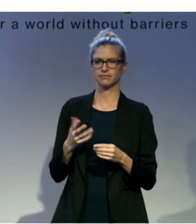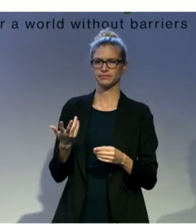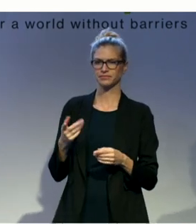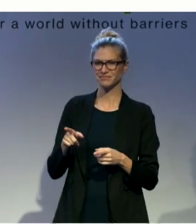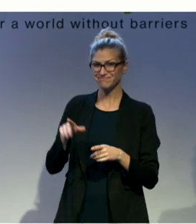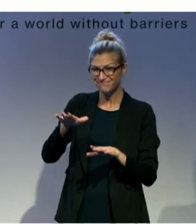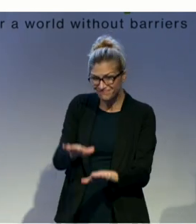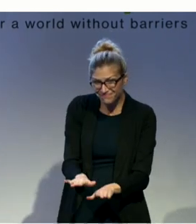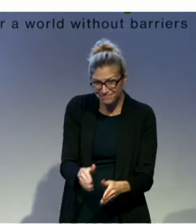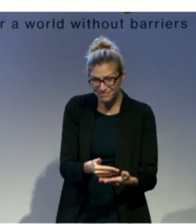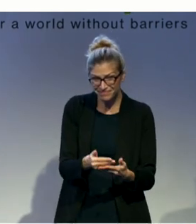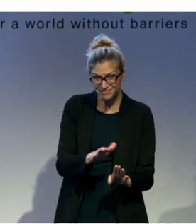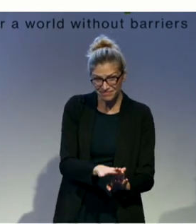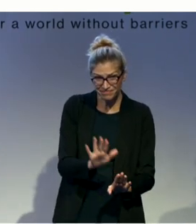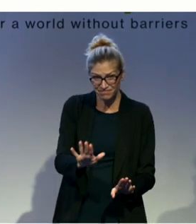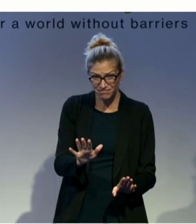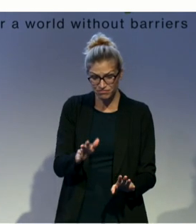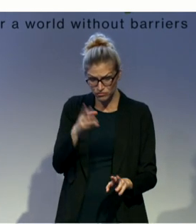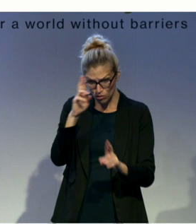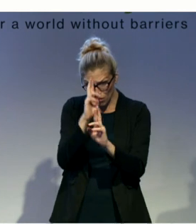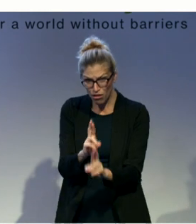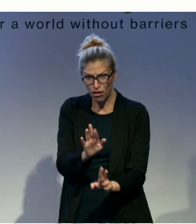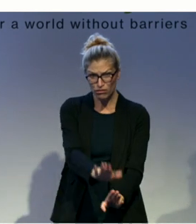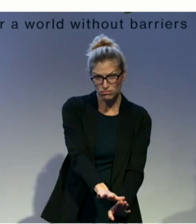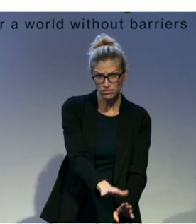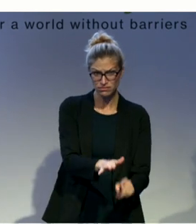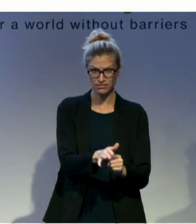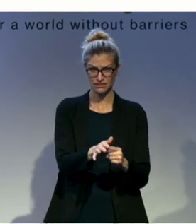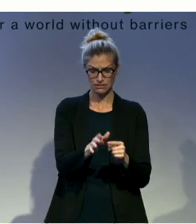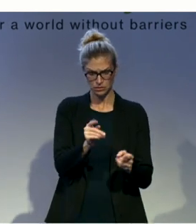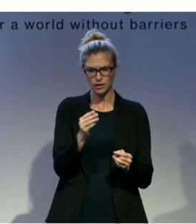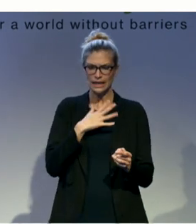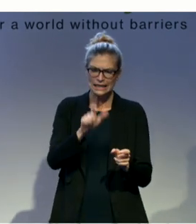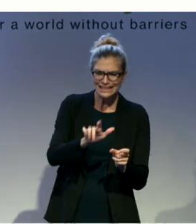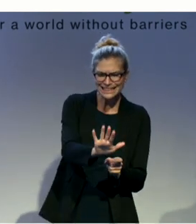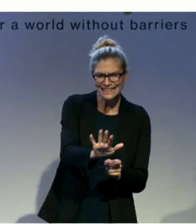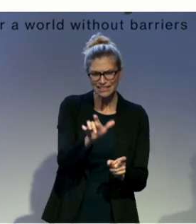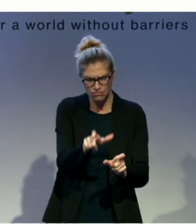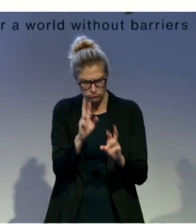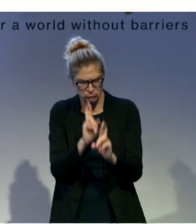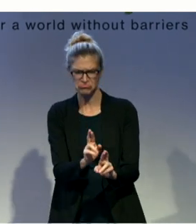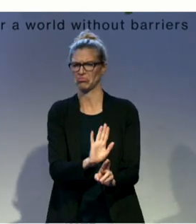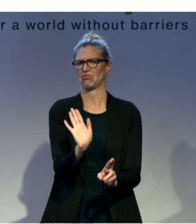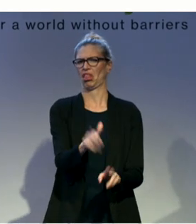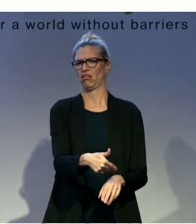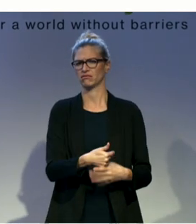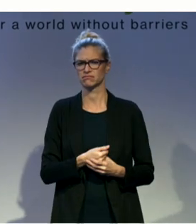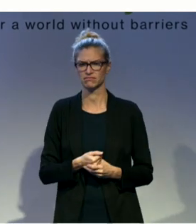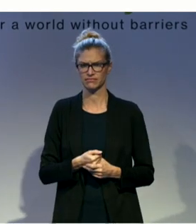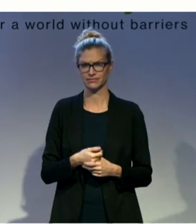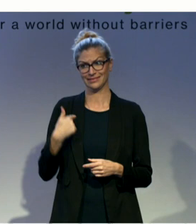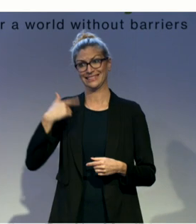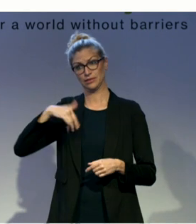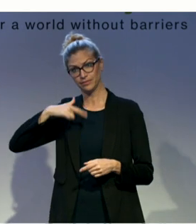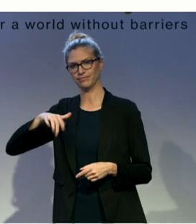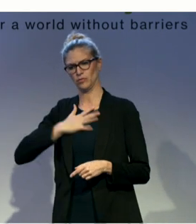without their consent and without respect for their personal needs and desires. We wanted to change this, to find alternatives